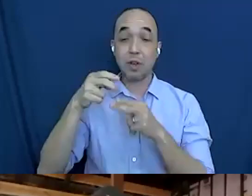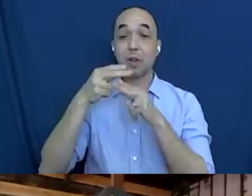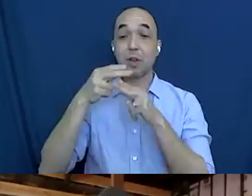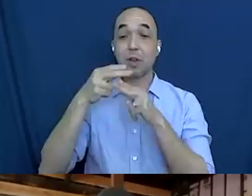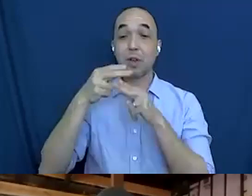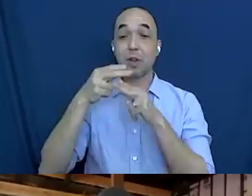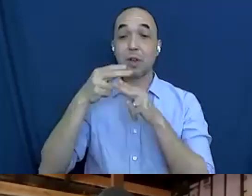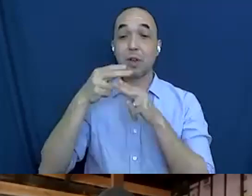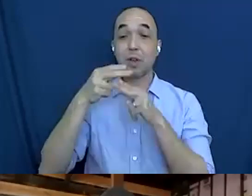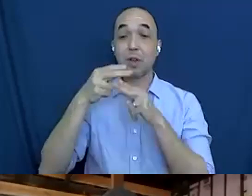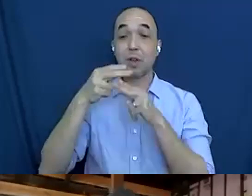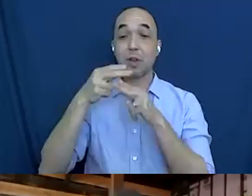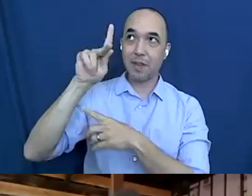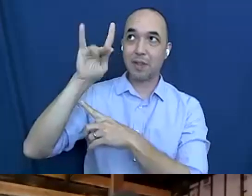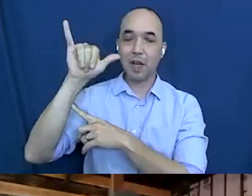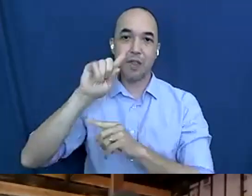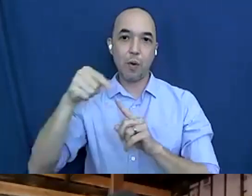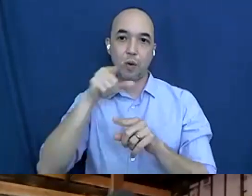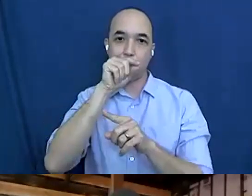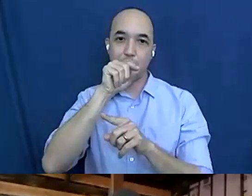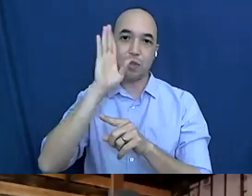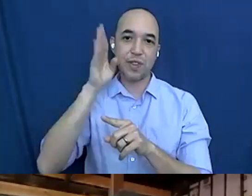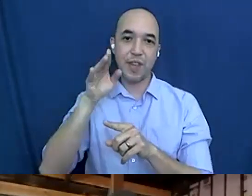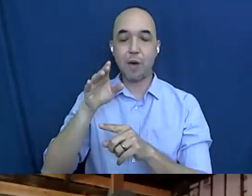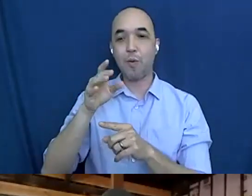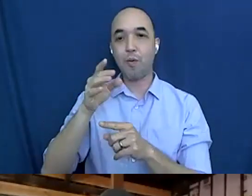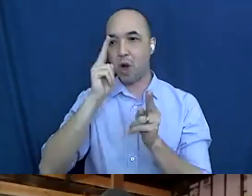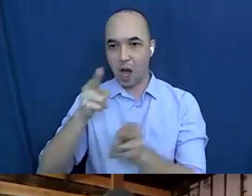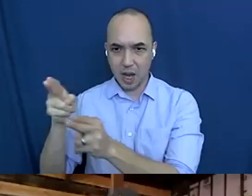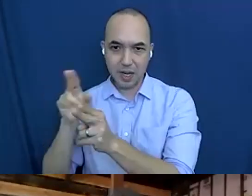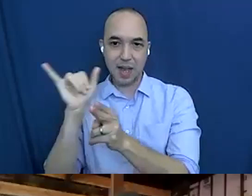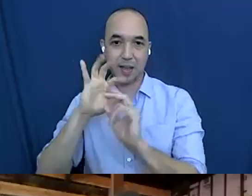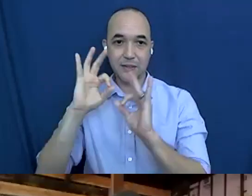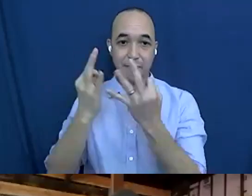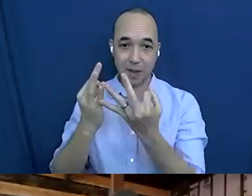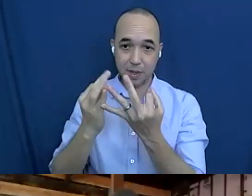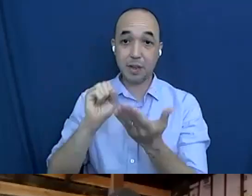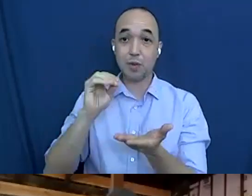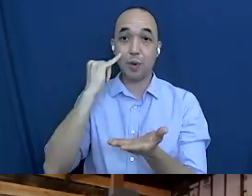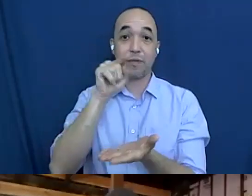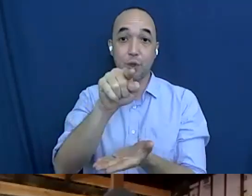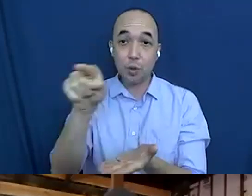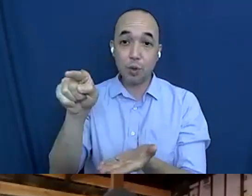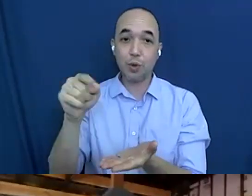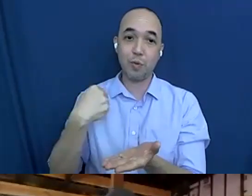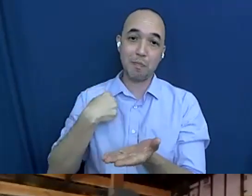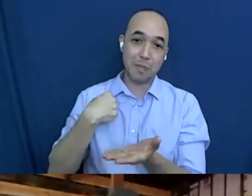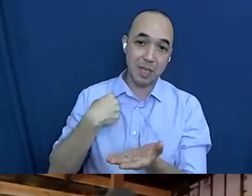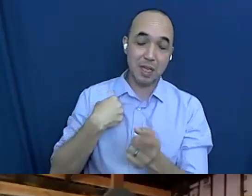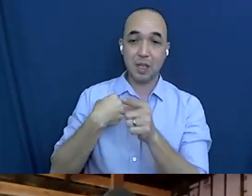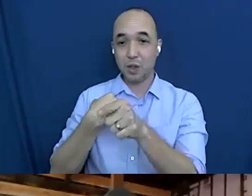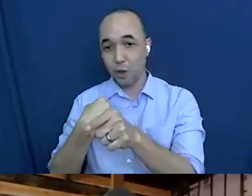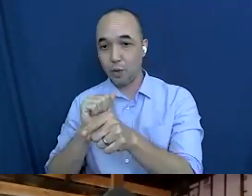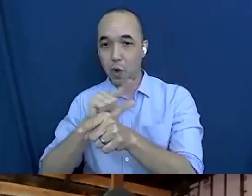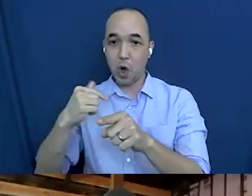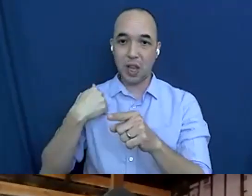in a family group. So Misha, you can have one. Your son and daughter can have one. I have one. The other hosts have one, and we all meet